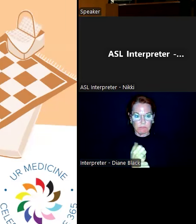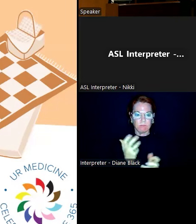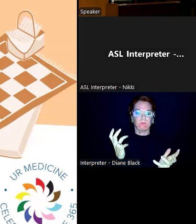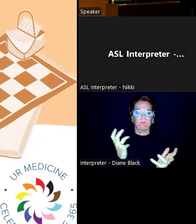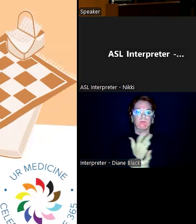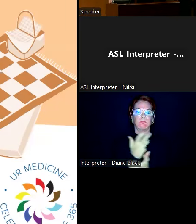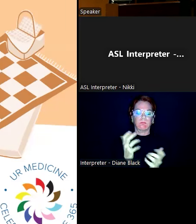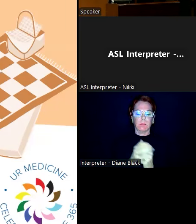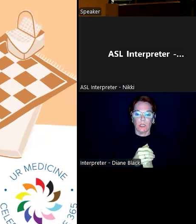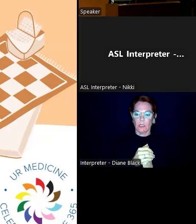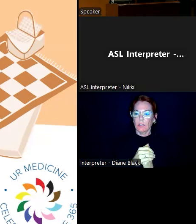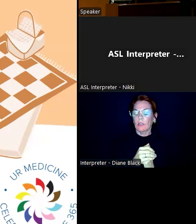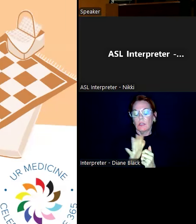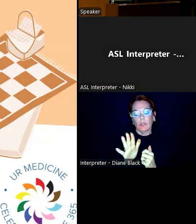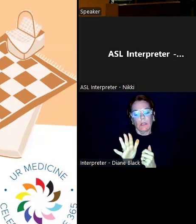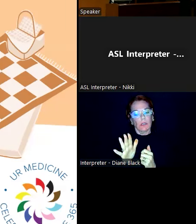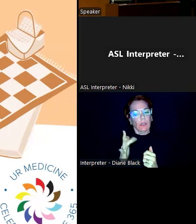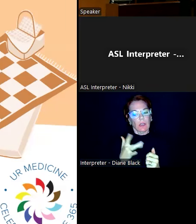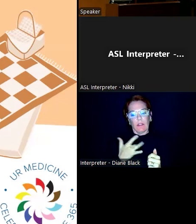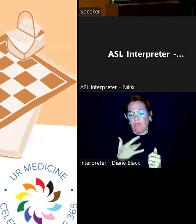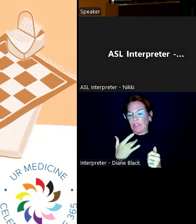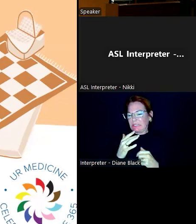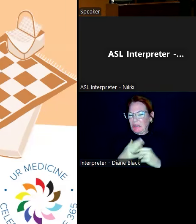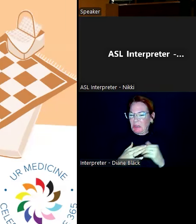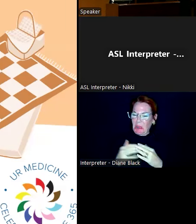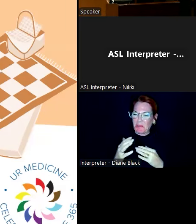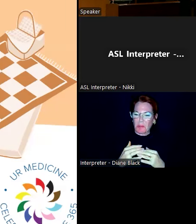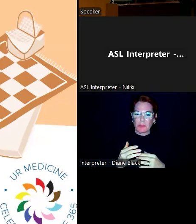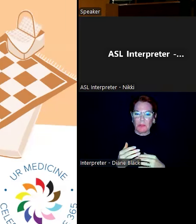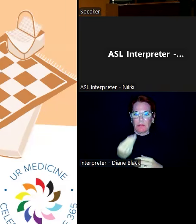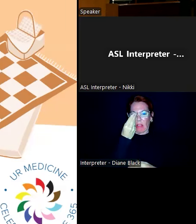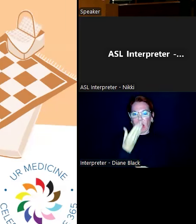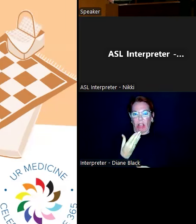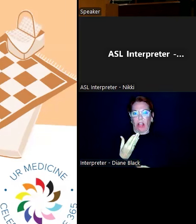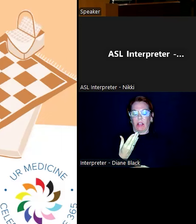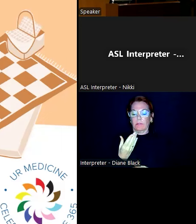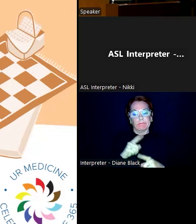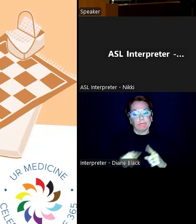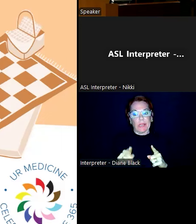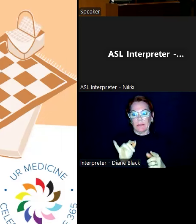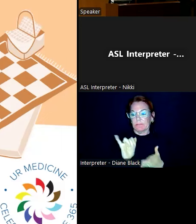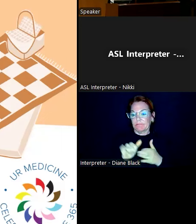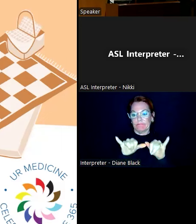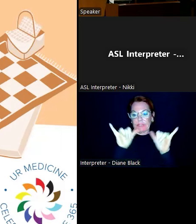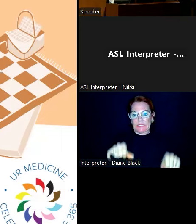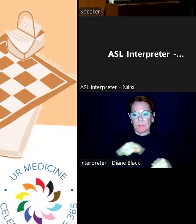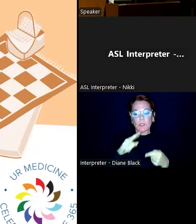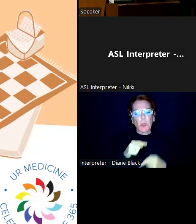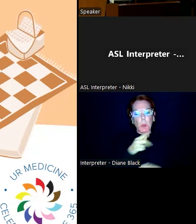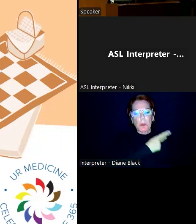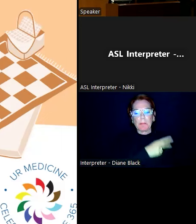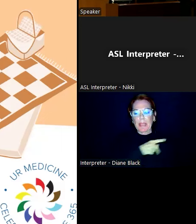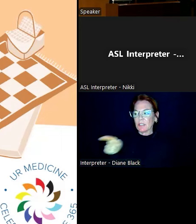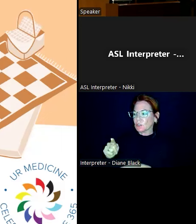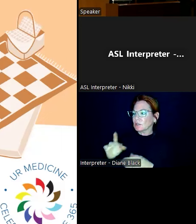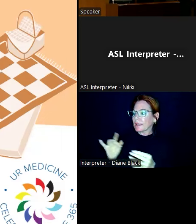far. And again, it feels really uncomfortable to hear that, but that's our system. So when somebody starts talking and I can be like, hey, there's a